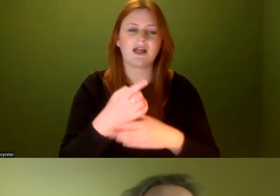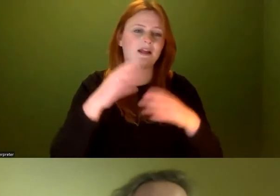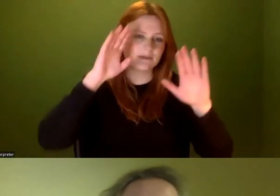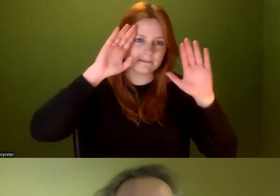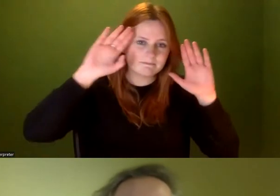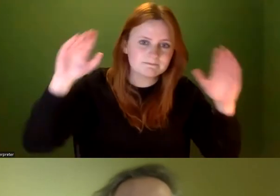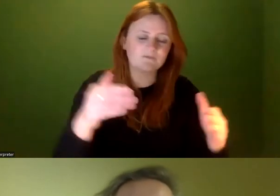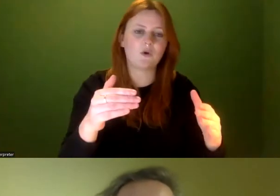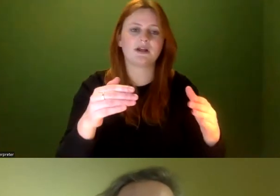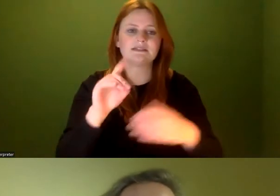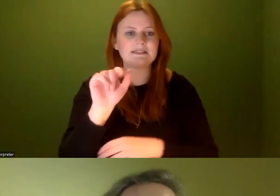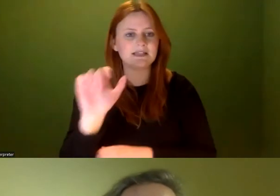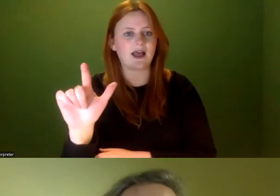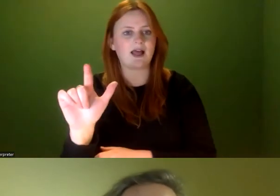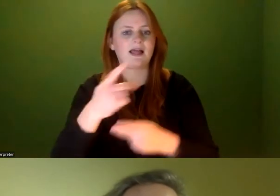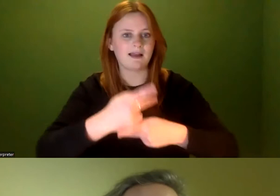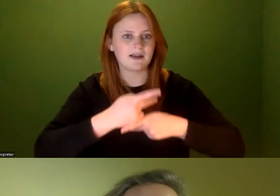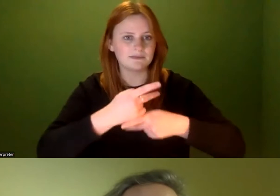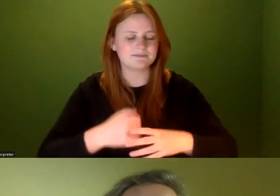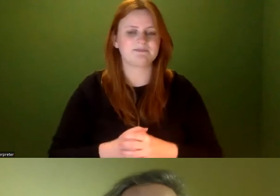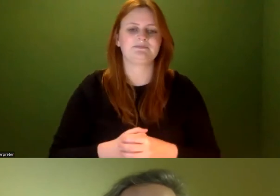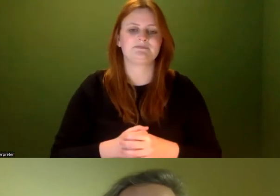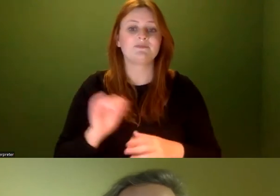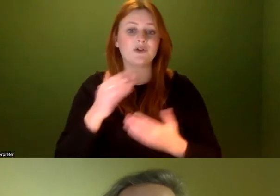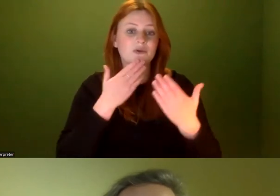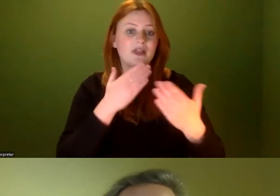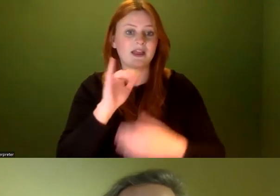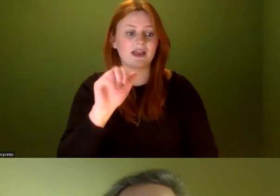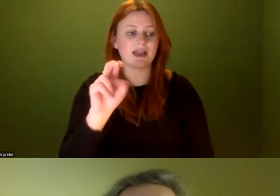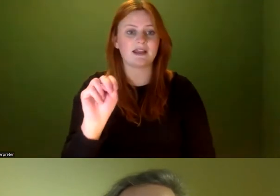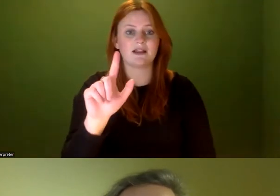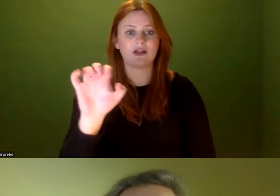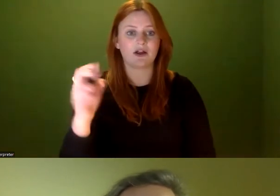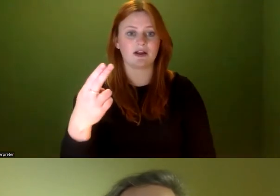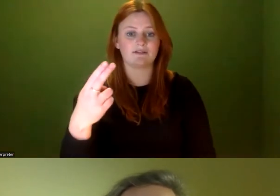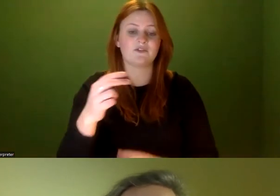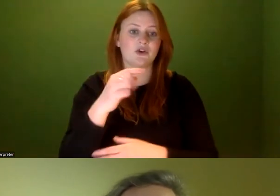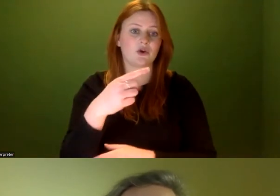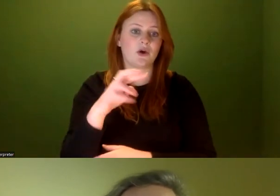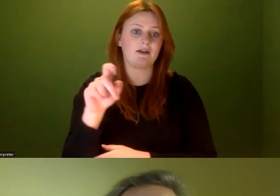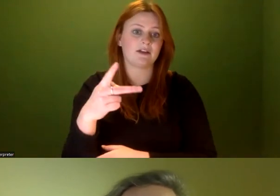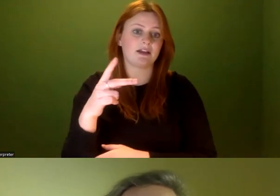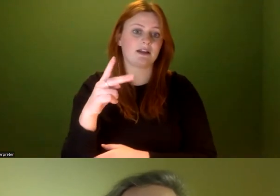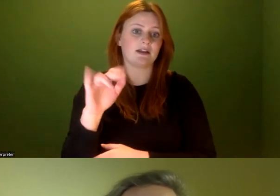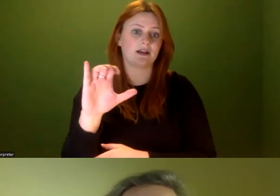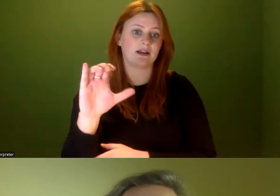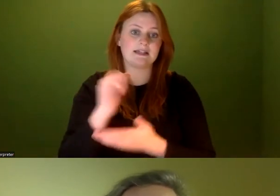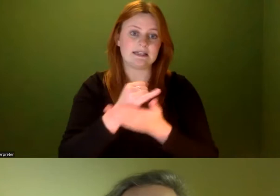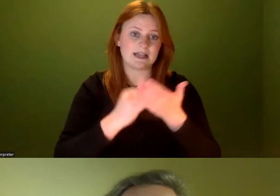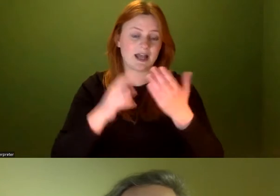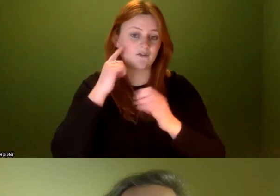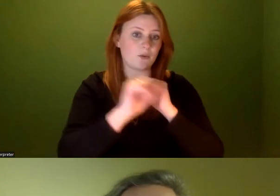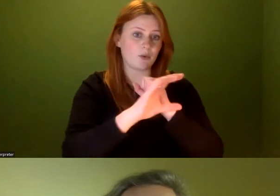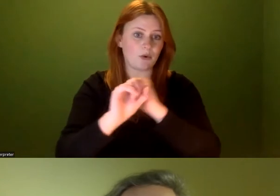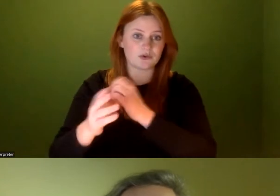care. My thanks also go out to Ian Lark for graphic design of the exhibition's promotional materials. And